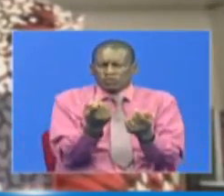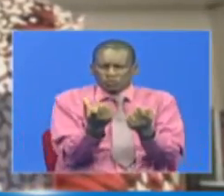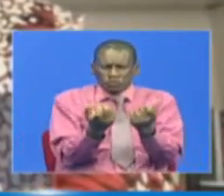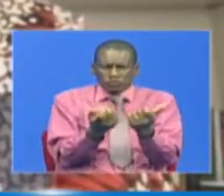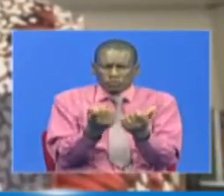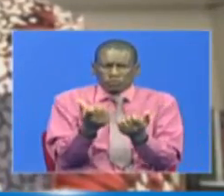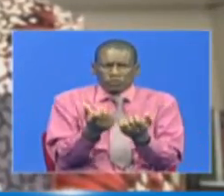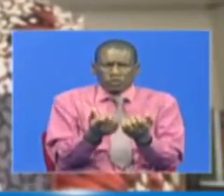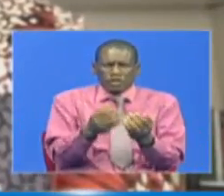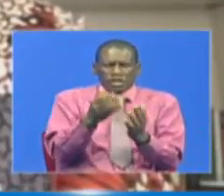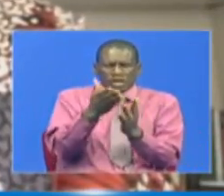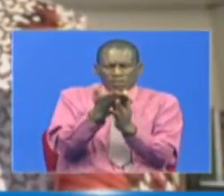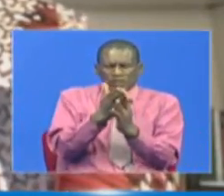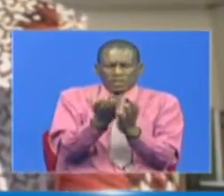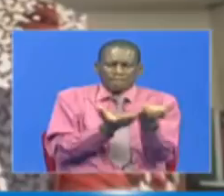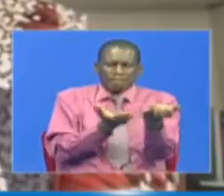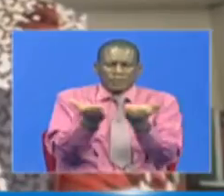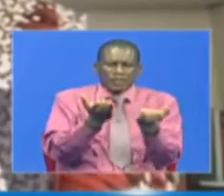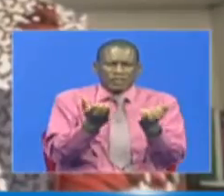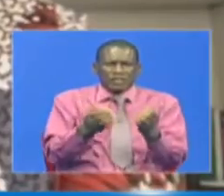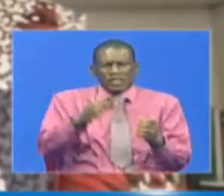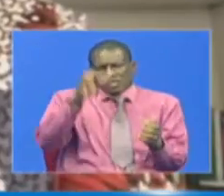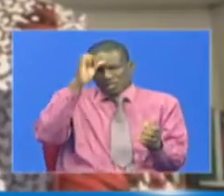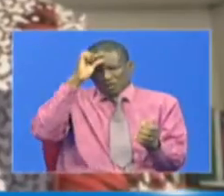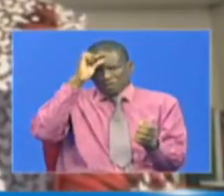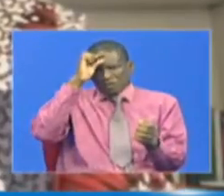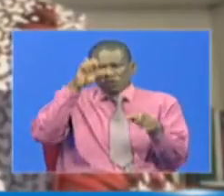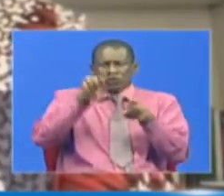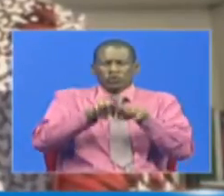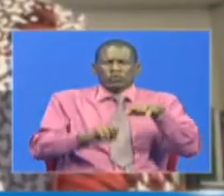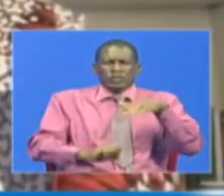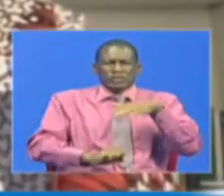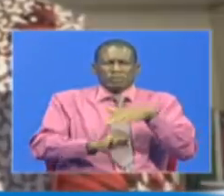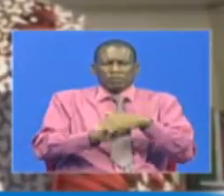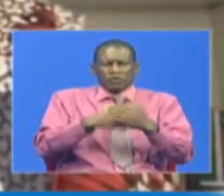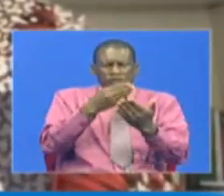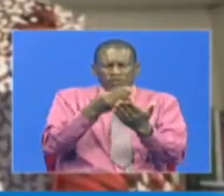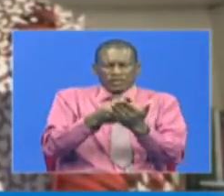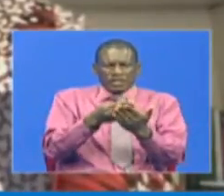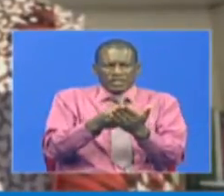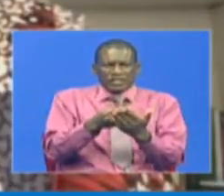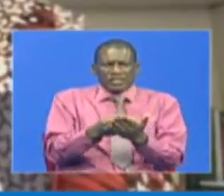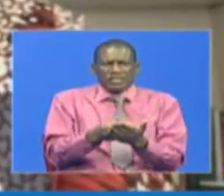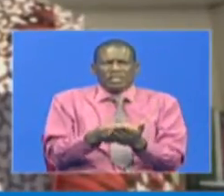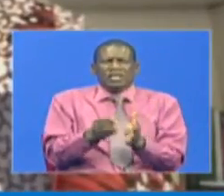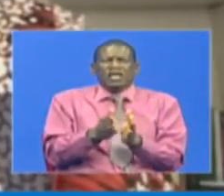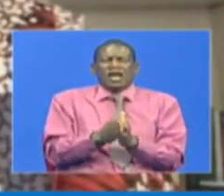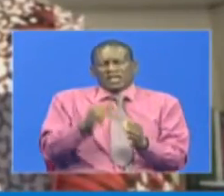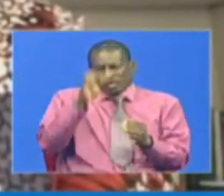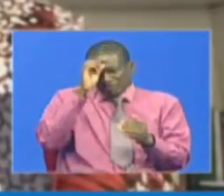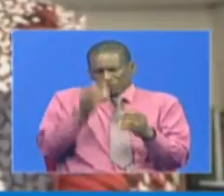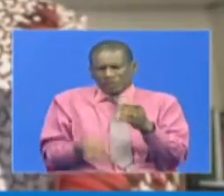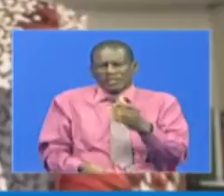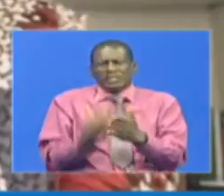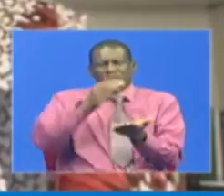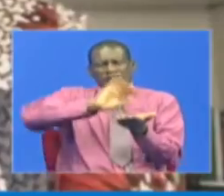for small and medium businesses. Government will support with the financing. We're establishing